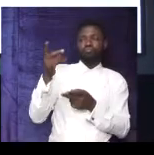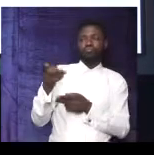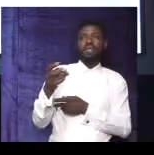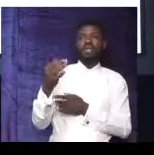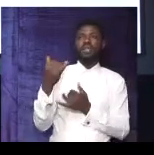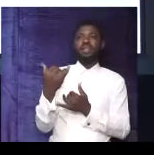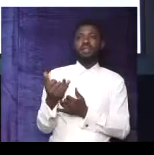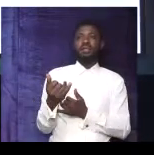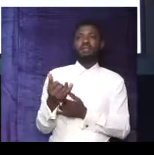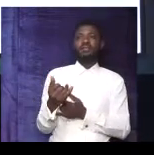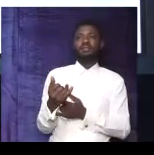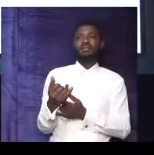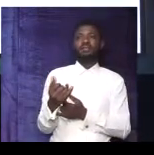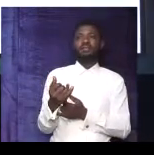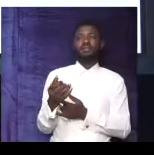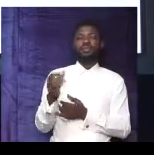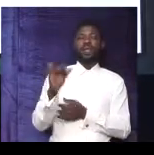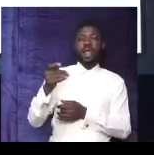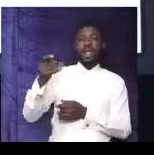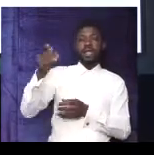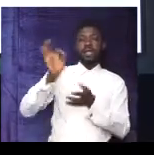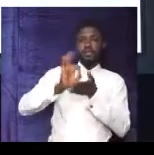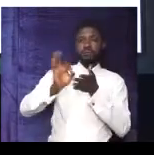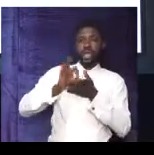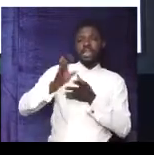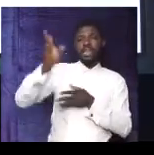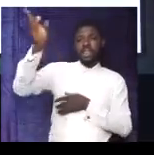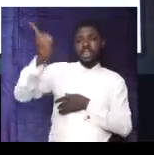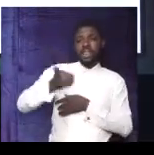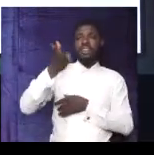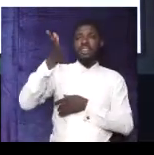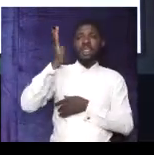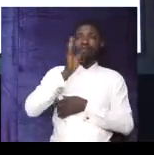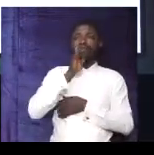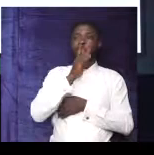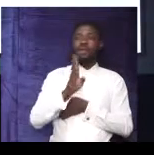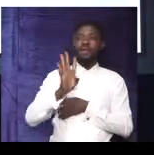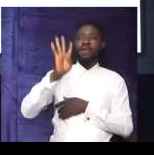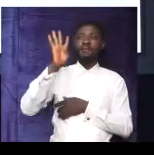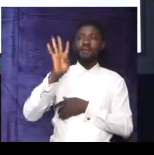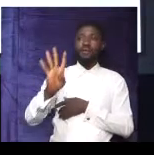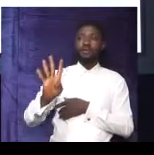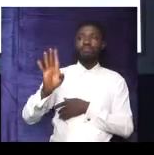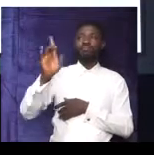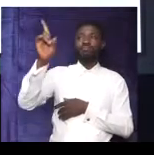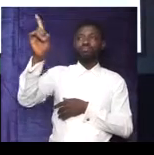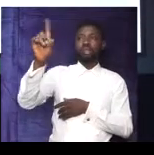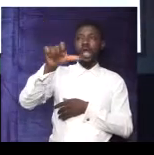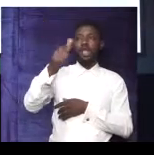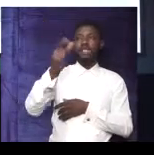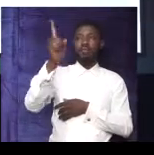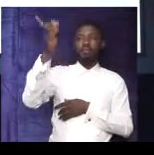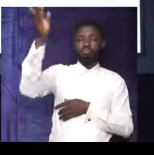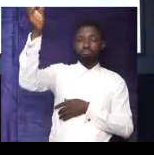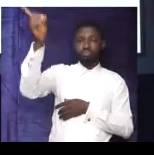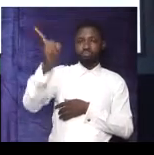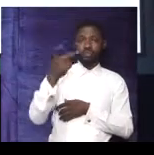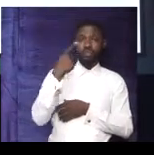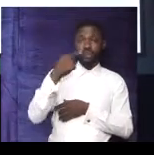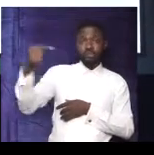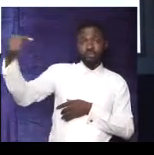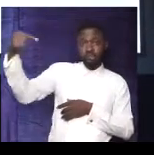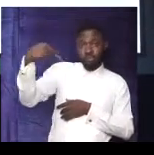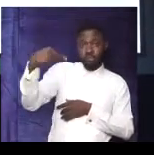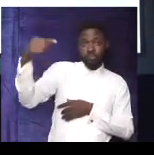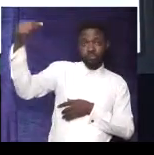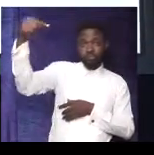for you. Now I count diagonally, and now there will be 4 diagonals because 1 will be coming this way, 1 will be coming this way. If